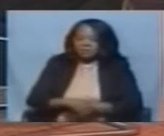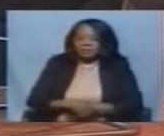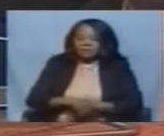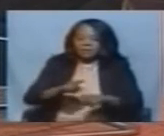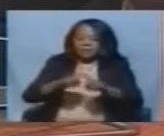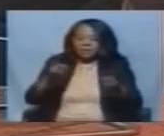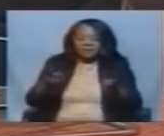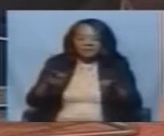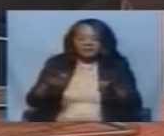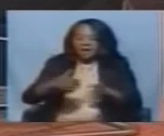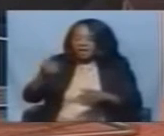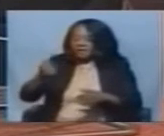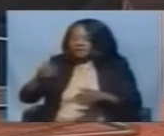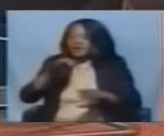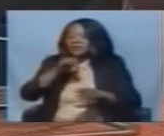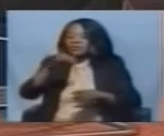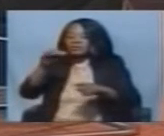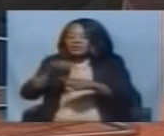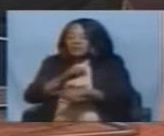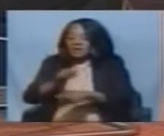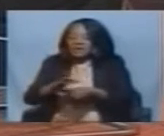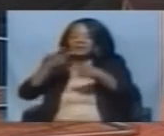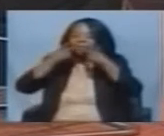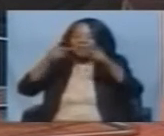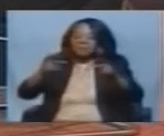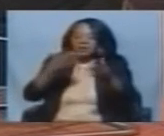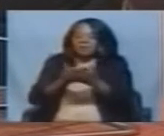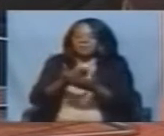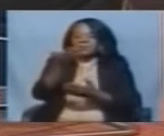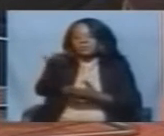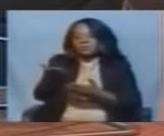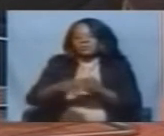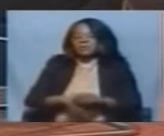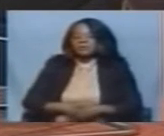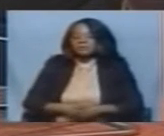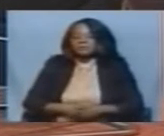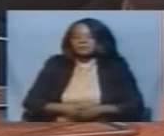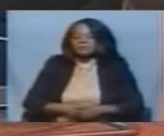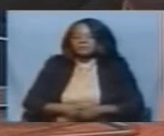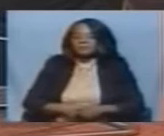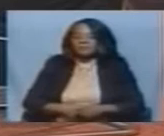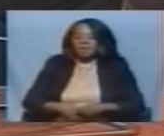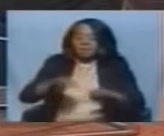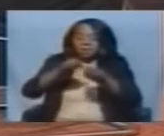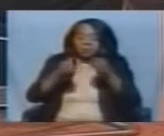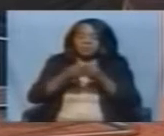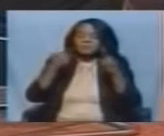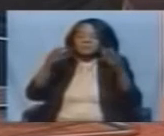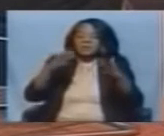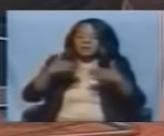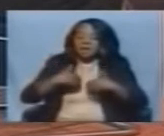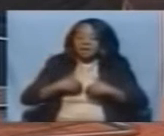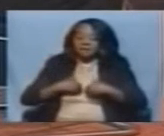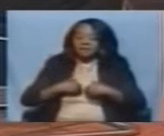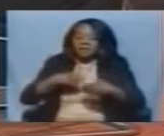trained in public procurement. But they'll be doing, you know, public procurement in there. They'll be doing, you know, and it has a lot of problems in there. One of the solutions that